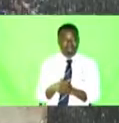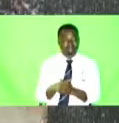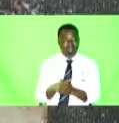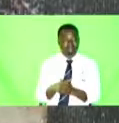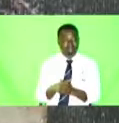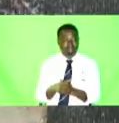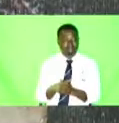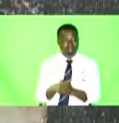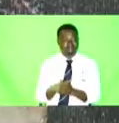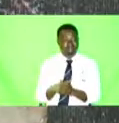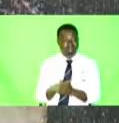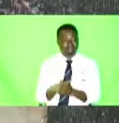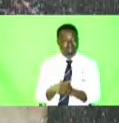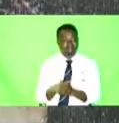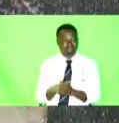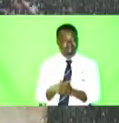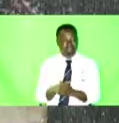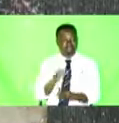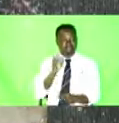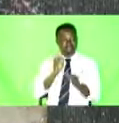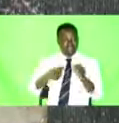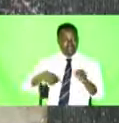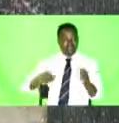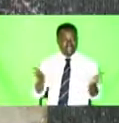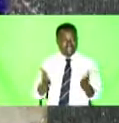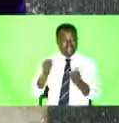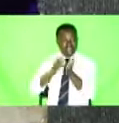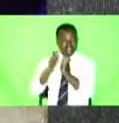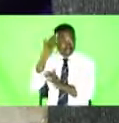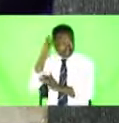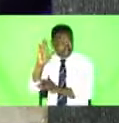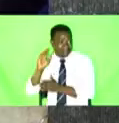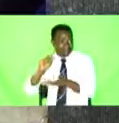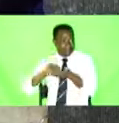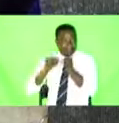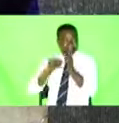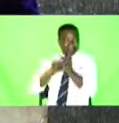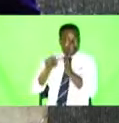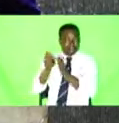Now, if you are here and you don't know Jesus as Lord,